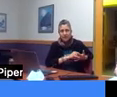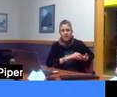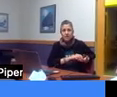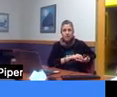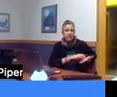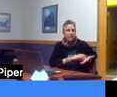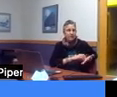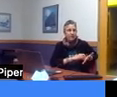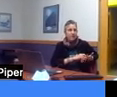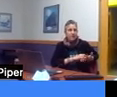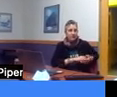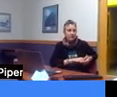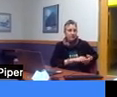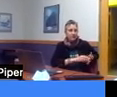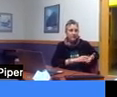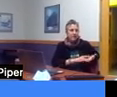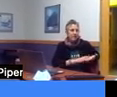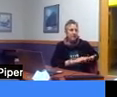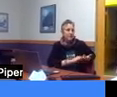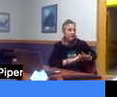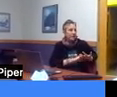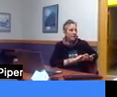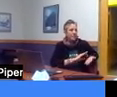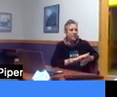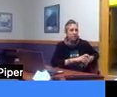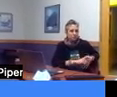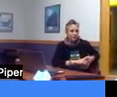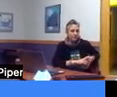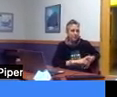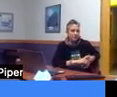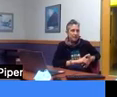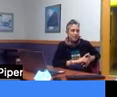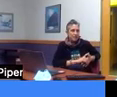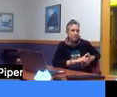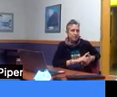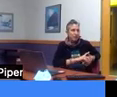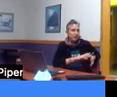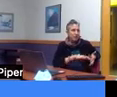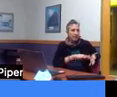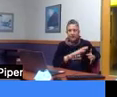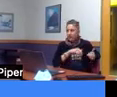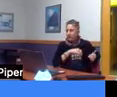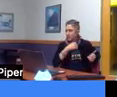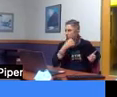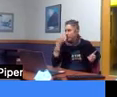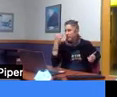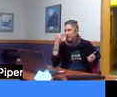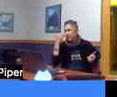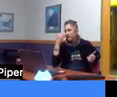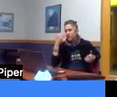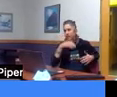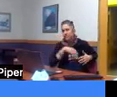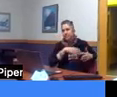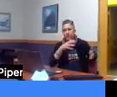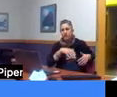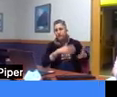I'm the lead clinician here at Maine Family Planning, and I provide abortions, and I help kind of guide the programming